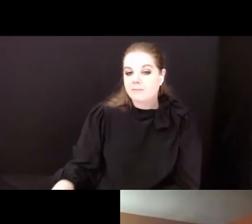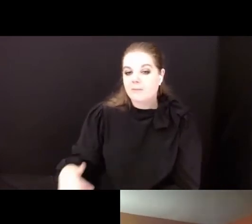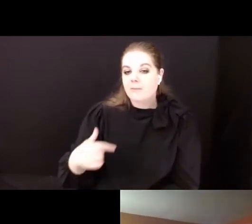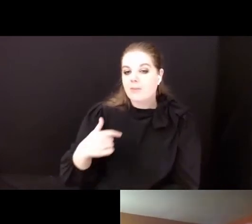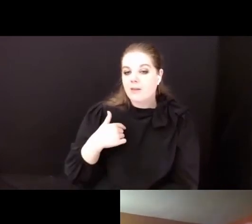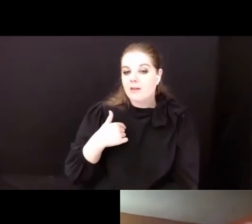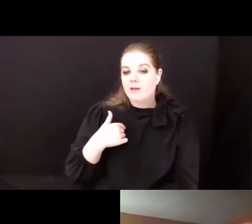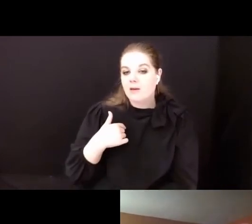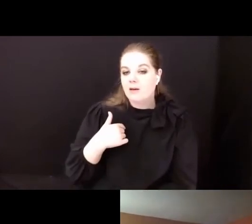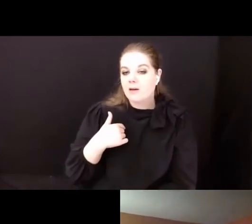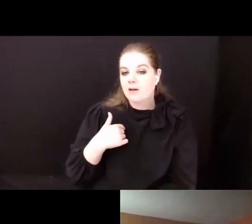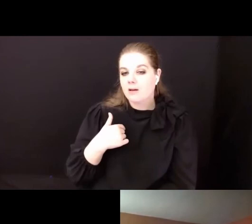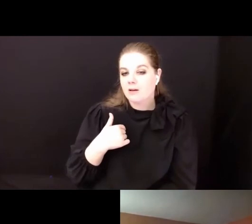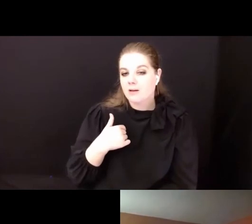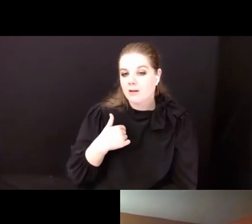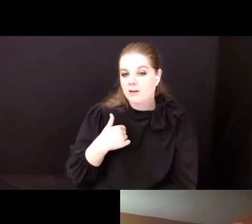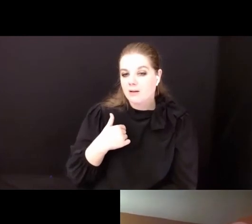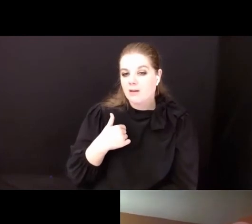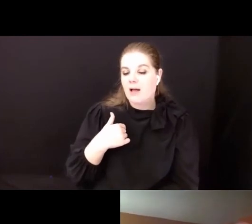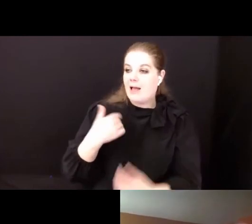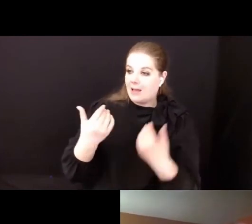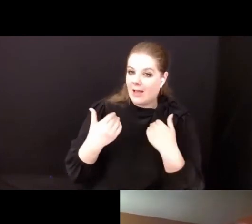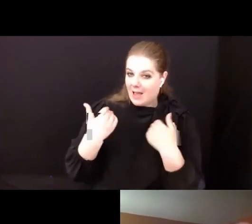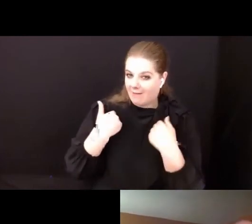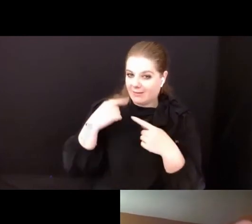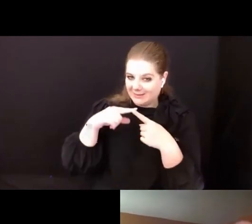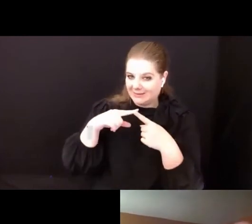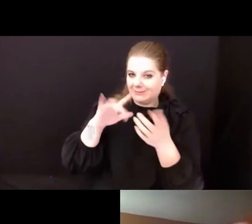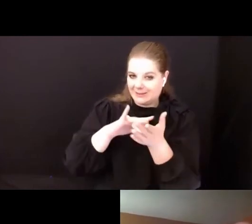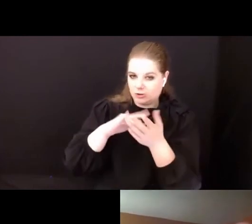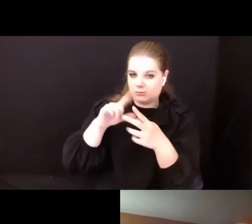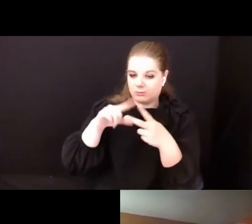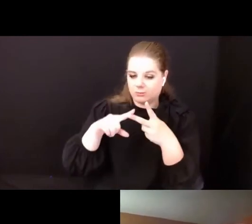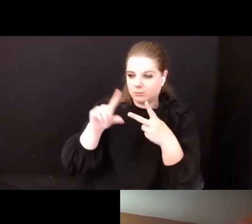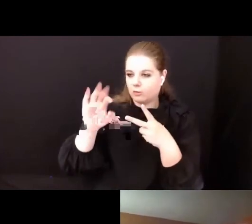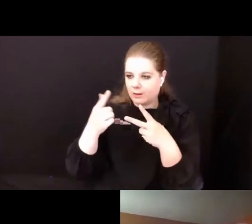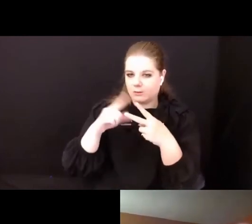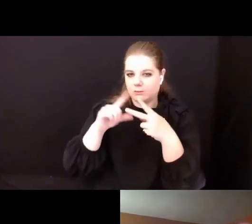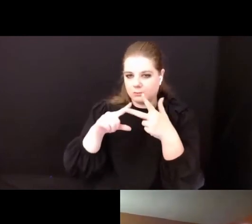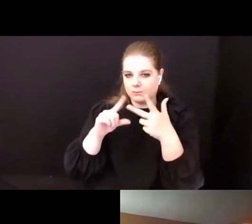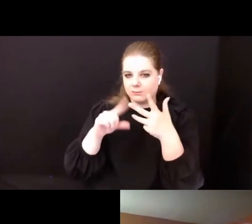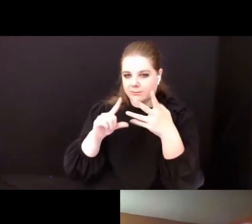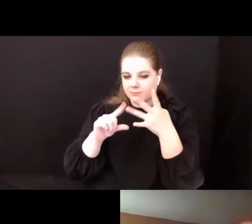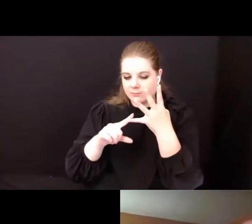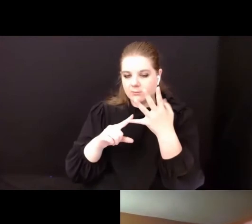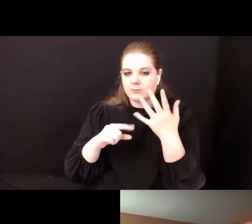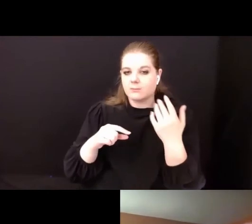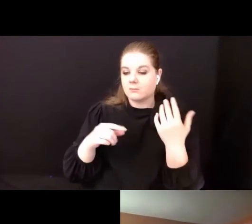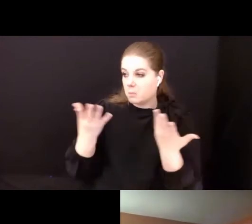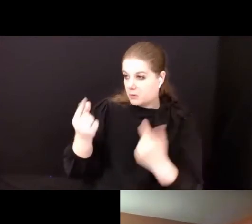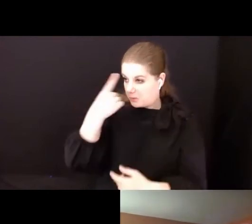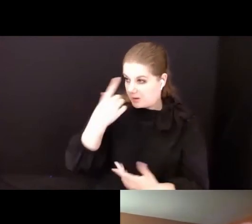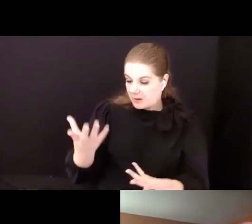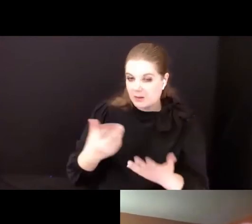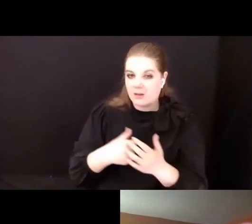problems. I'm on this drug and this drug and this drug. And what do you think about that?